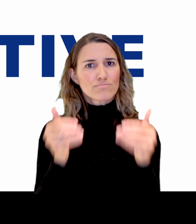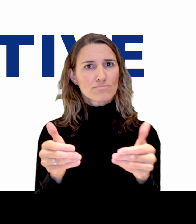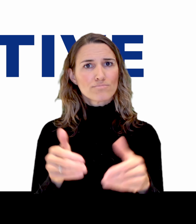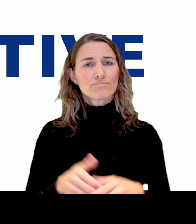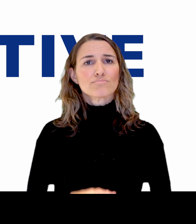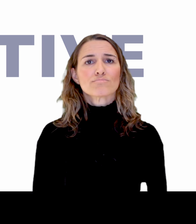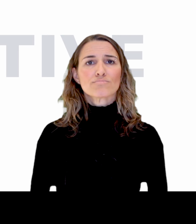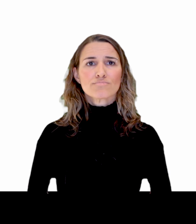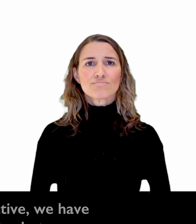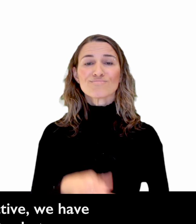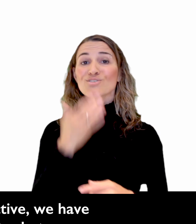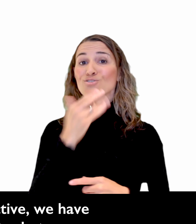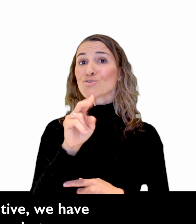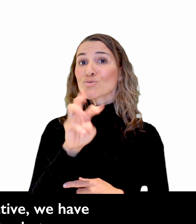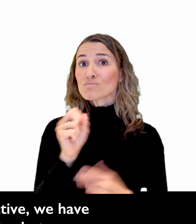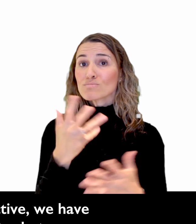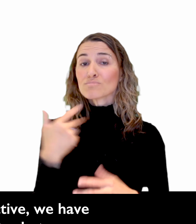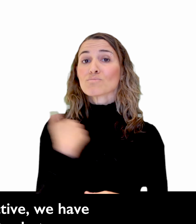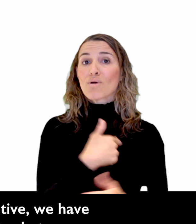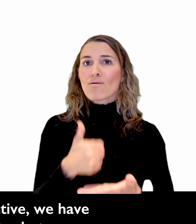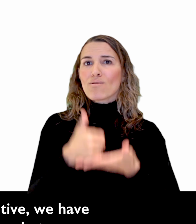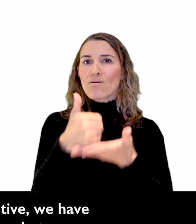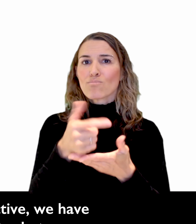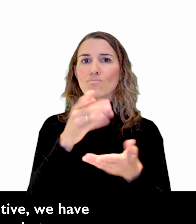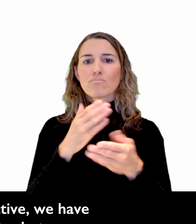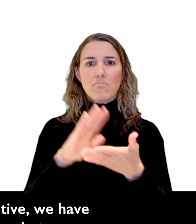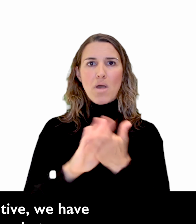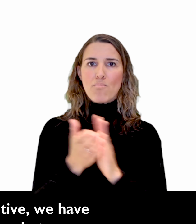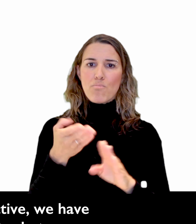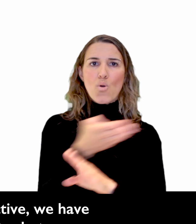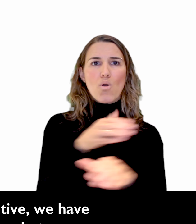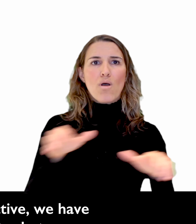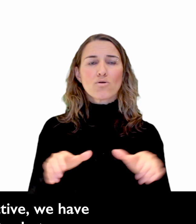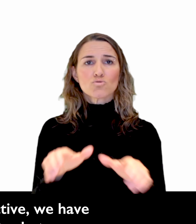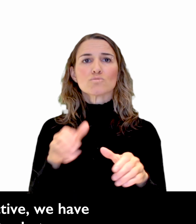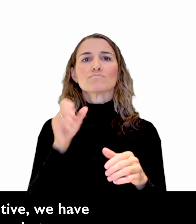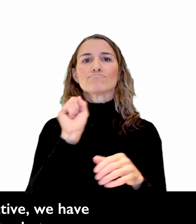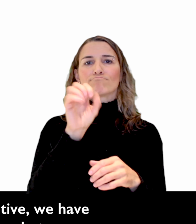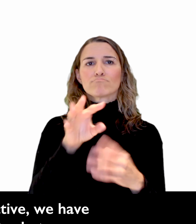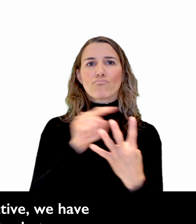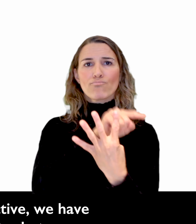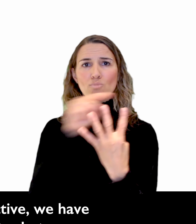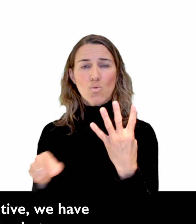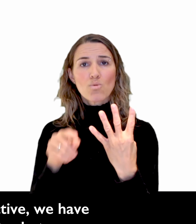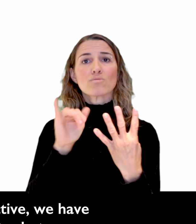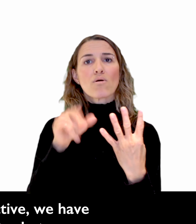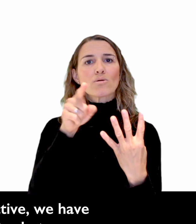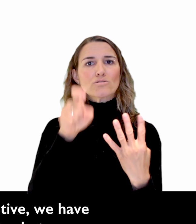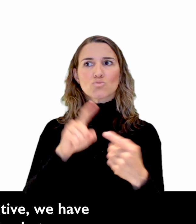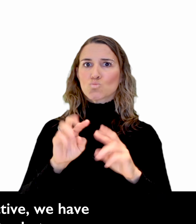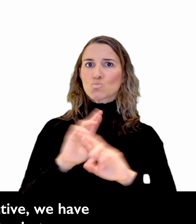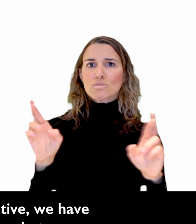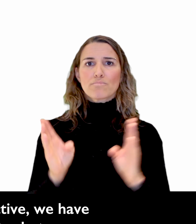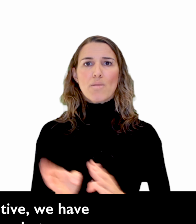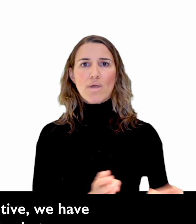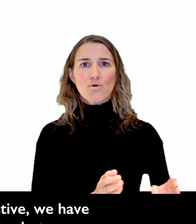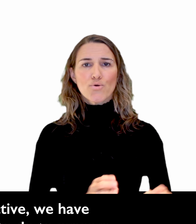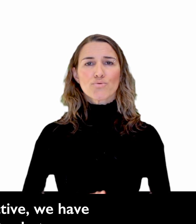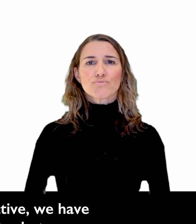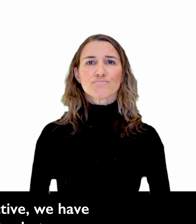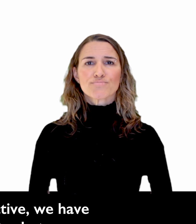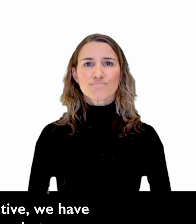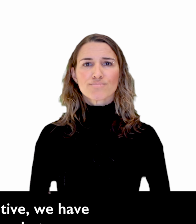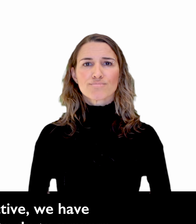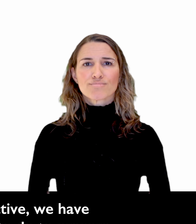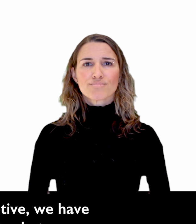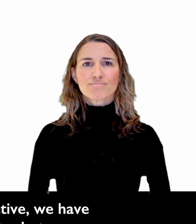proactive. The good news is that to help you be proactive, we have 4 more steps to cover everything you need to do to